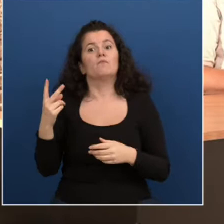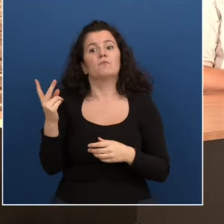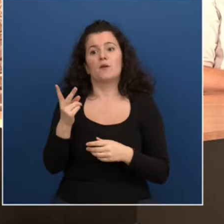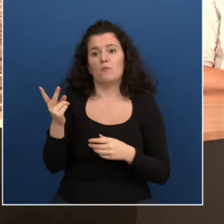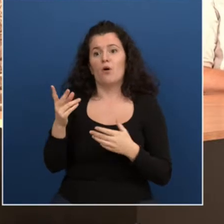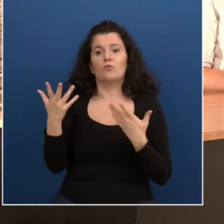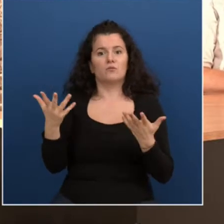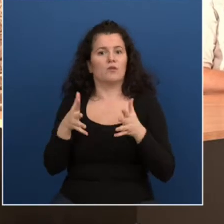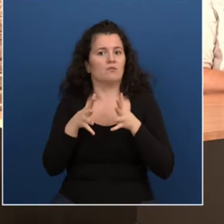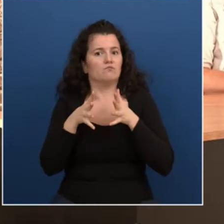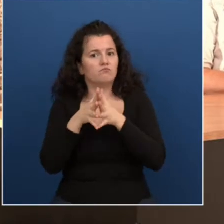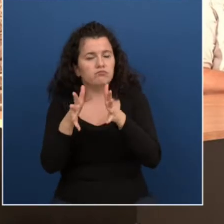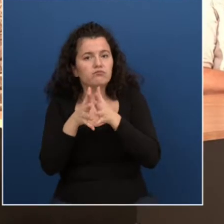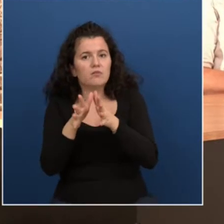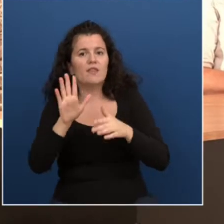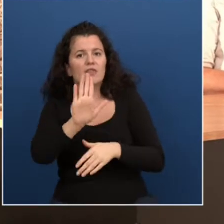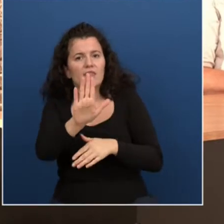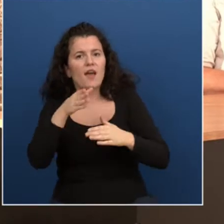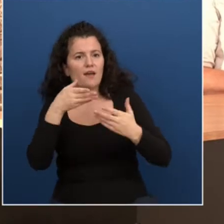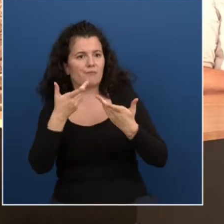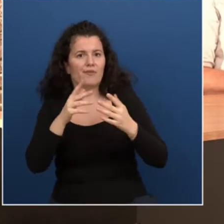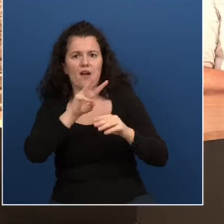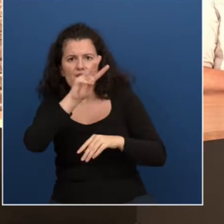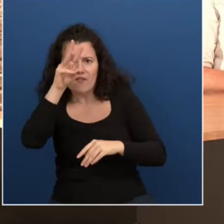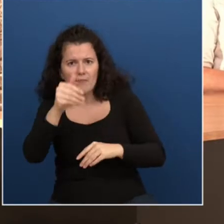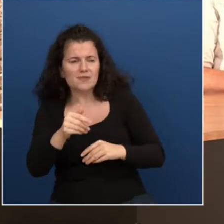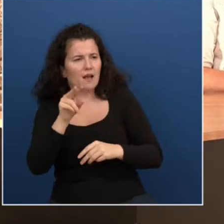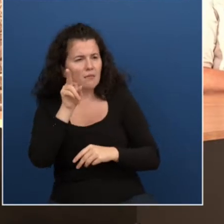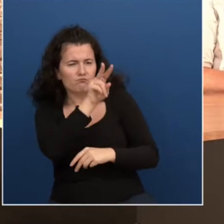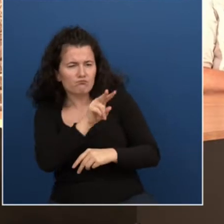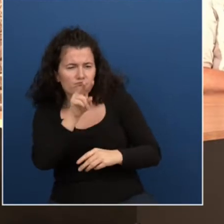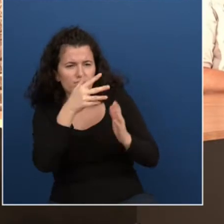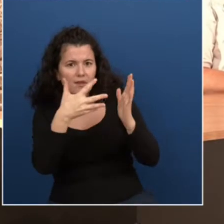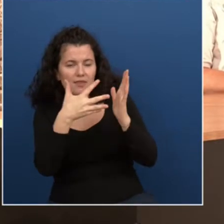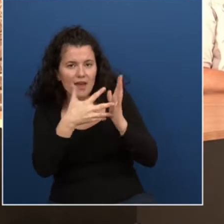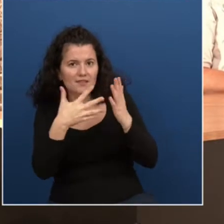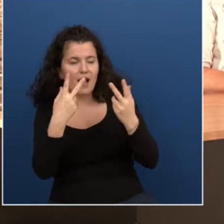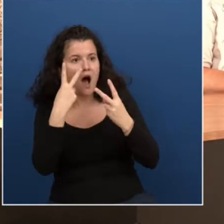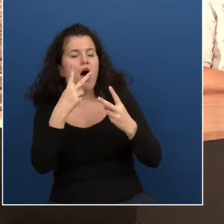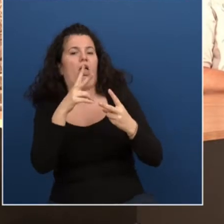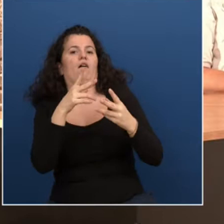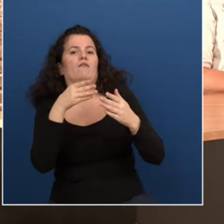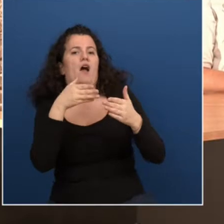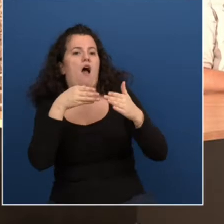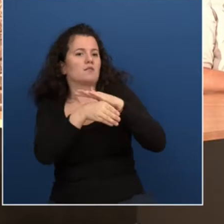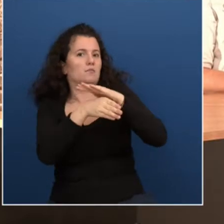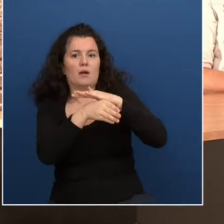often. Jacqueline and John, whenever you're ready, take it away.